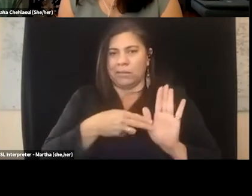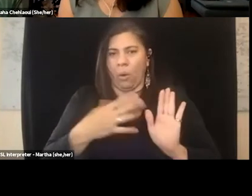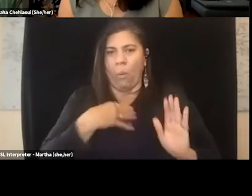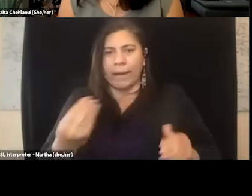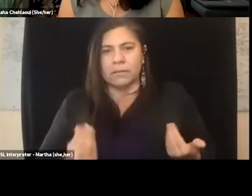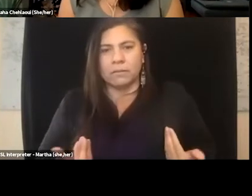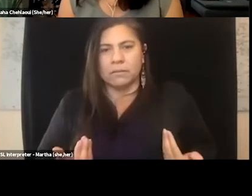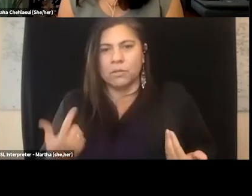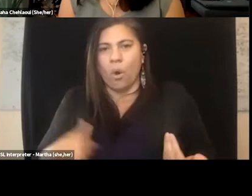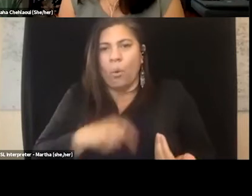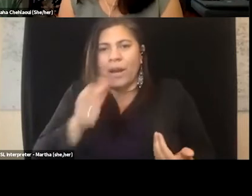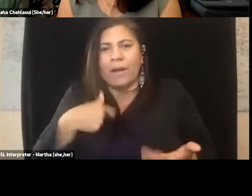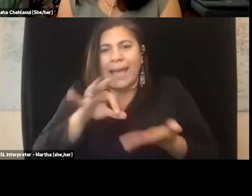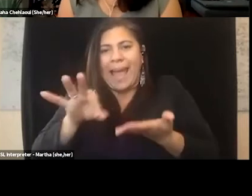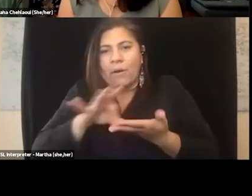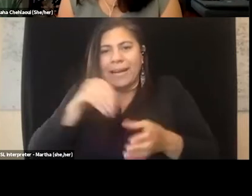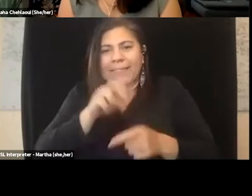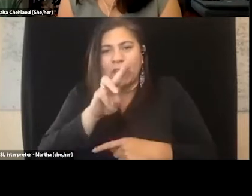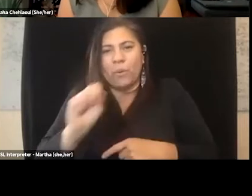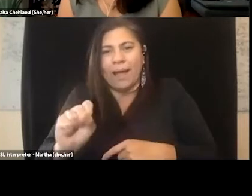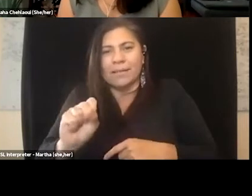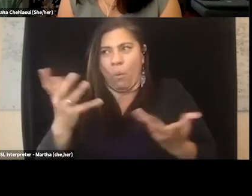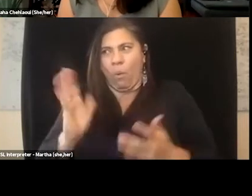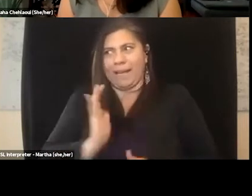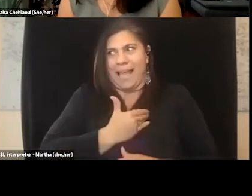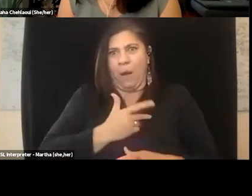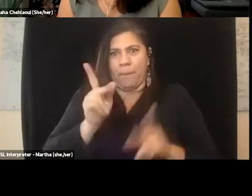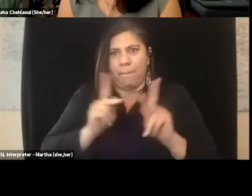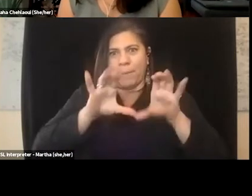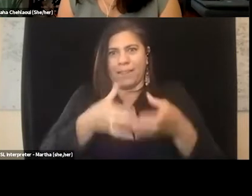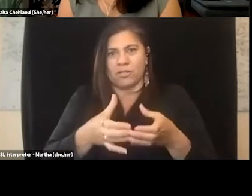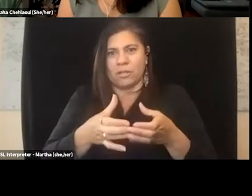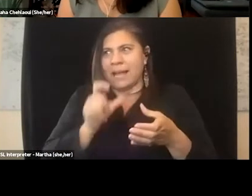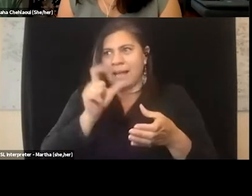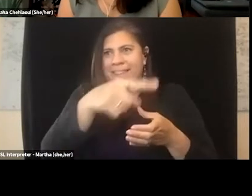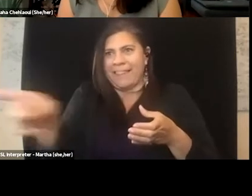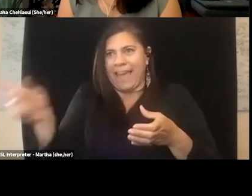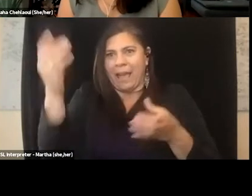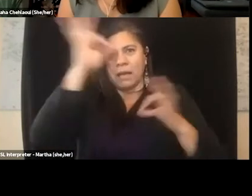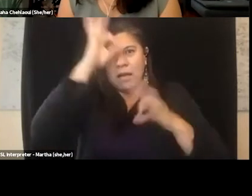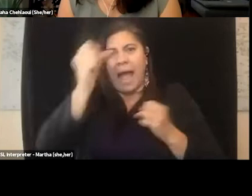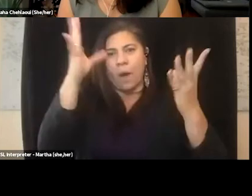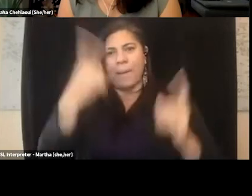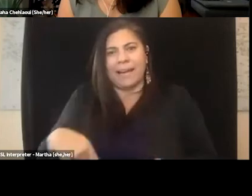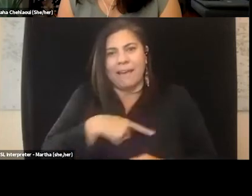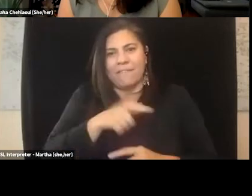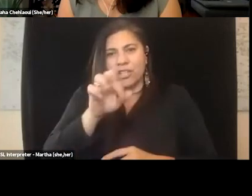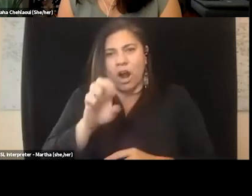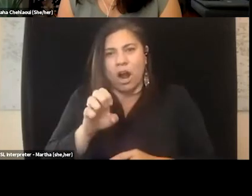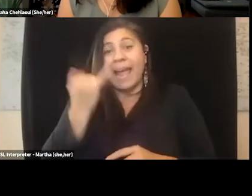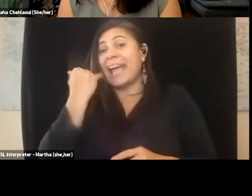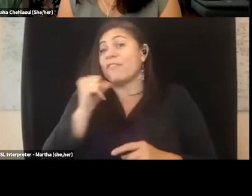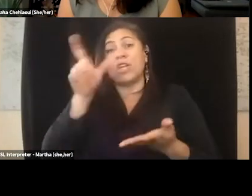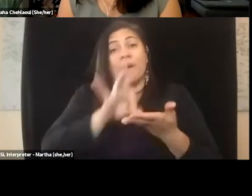United States of what our population is, right? So they don't know how many of us are. And when we aren't counted, we don't get funding, right? We